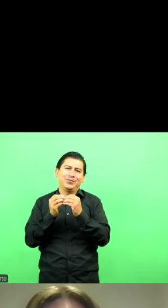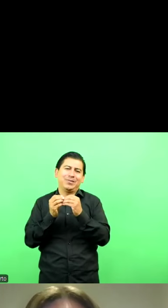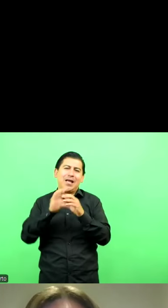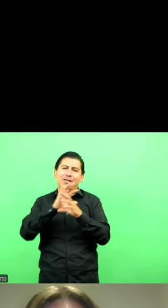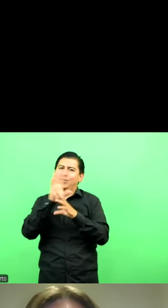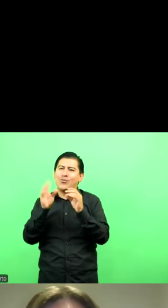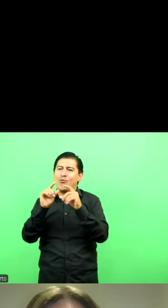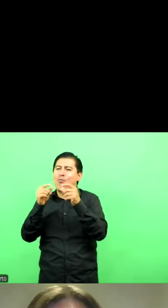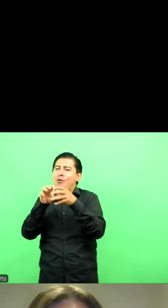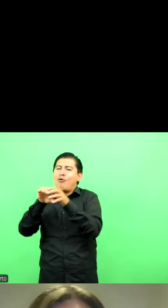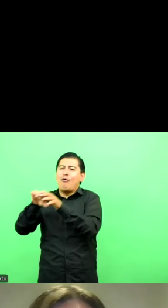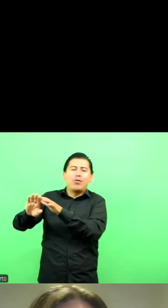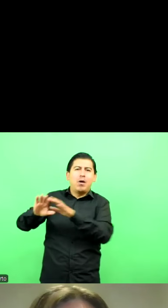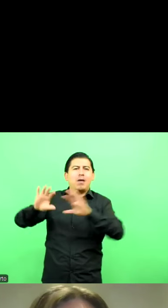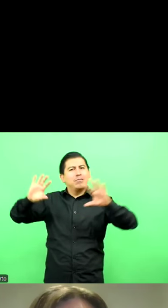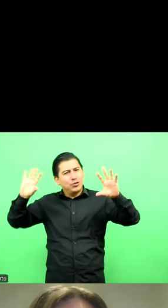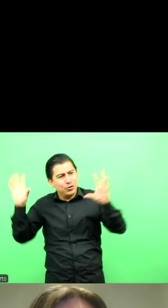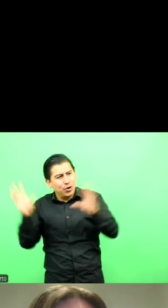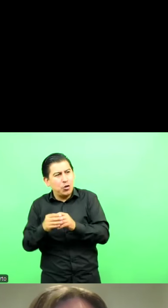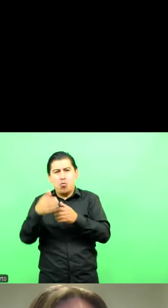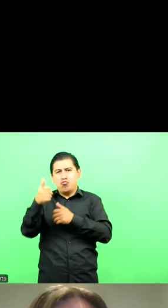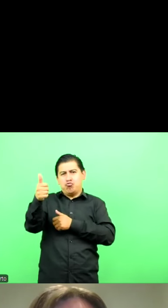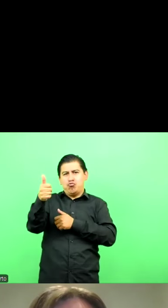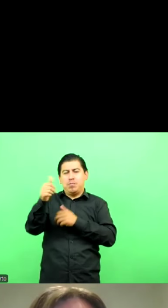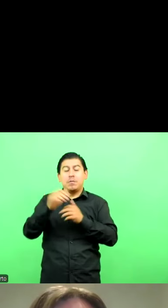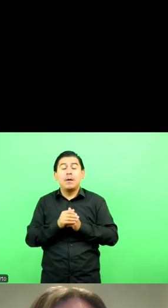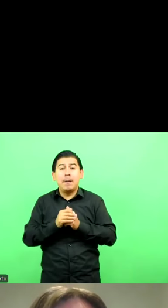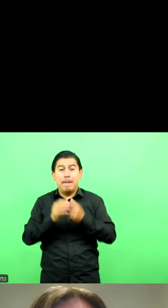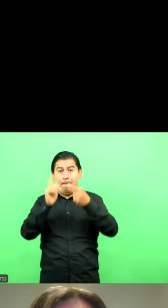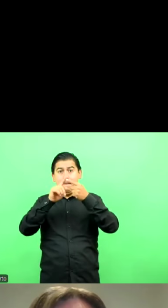then we'll move to the second question.